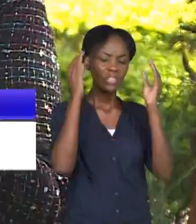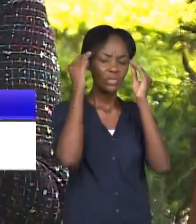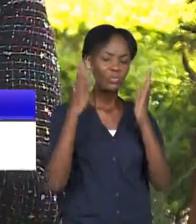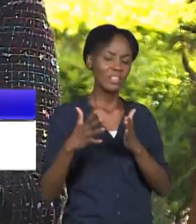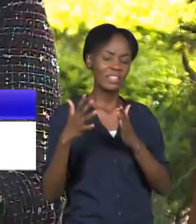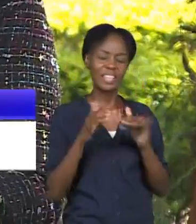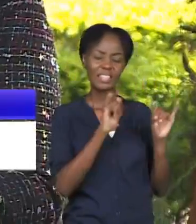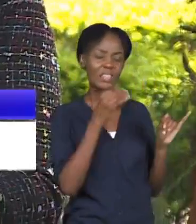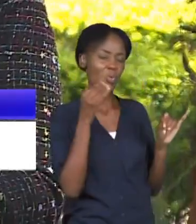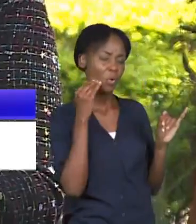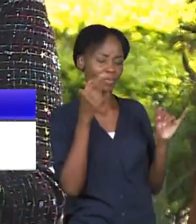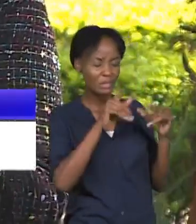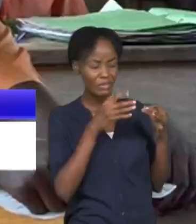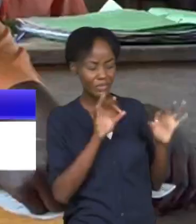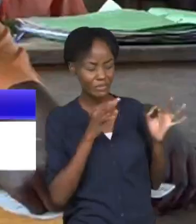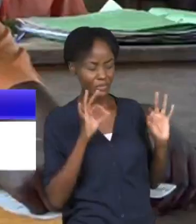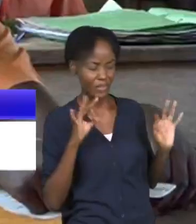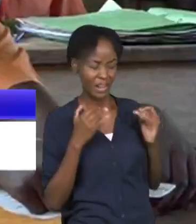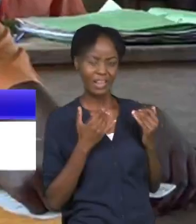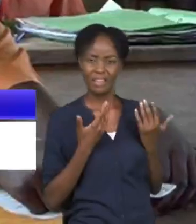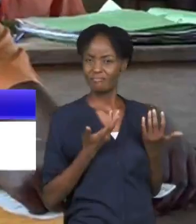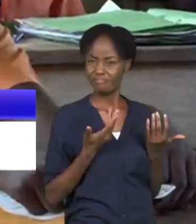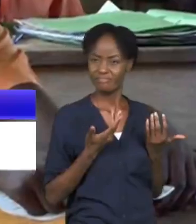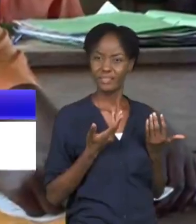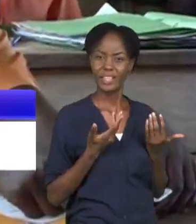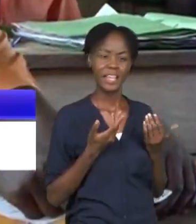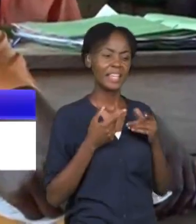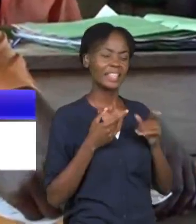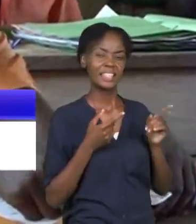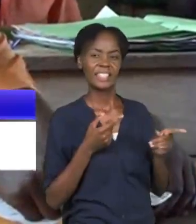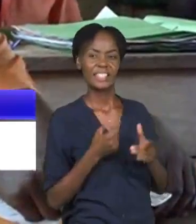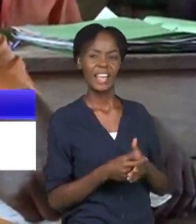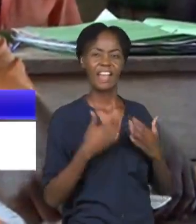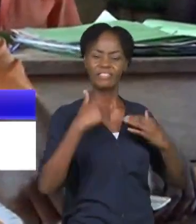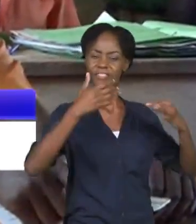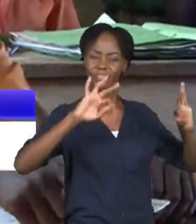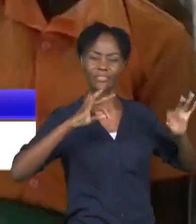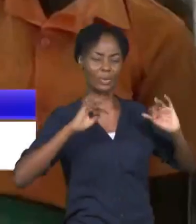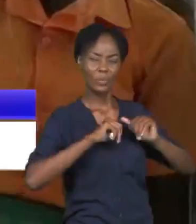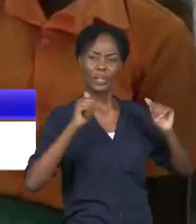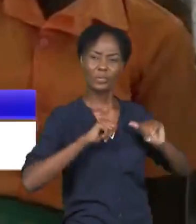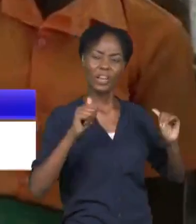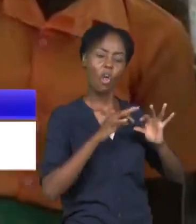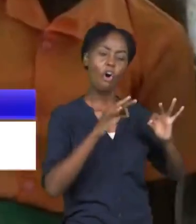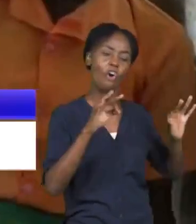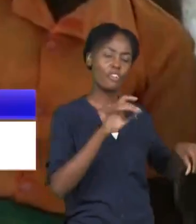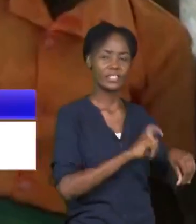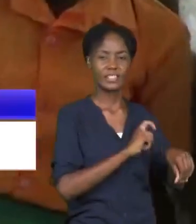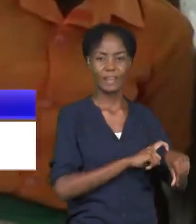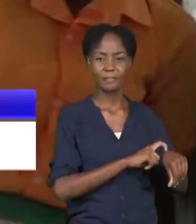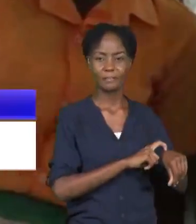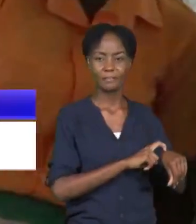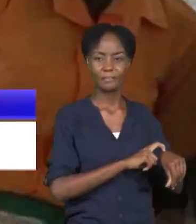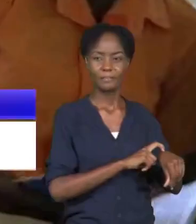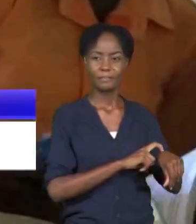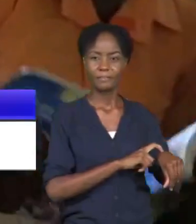had so much freedom. And they were used to that freedom for so long. You cannot just pick people